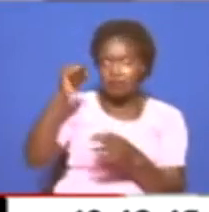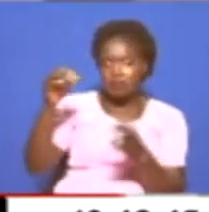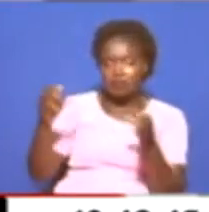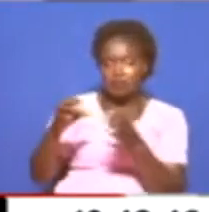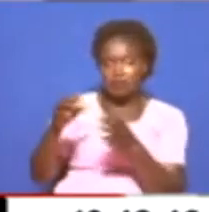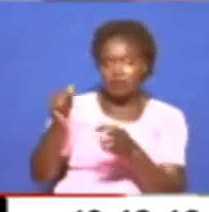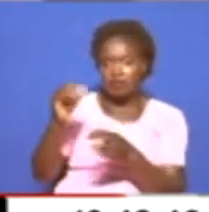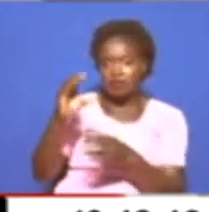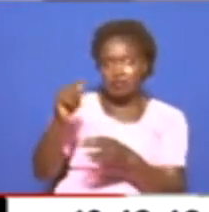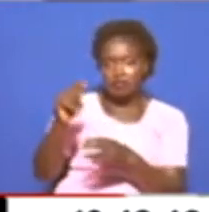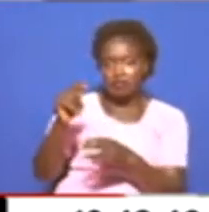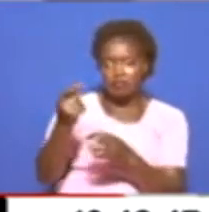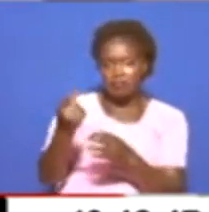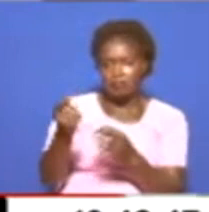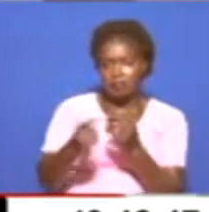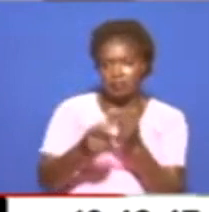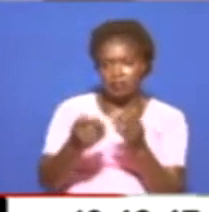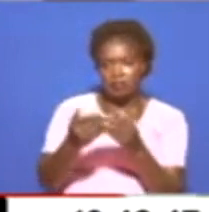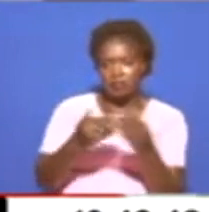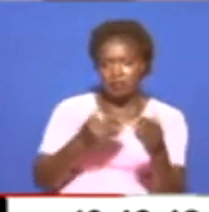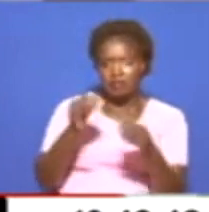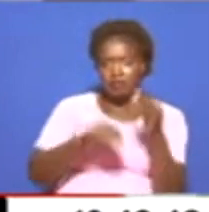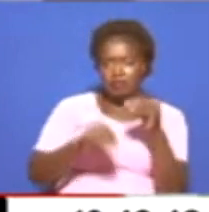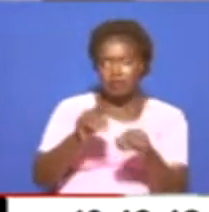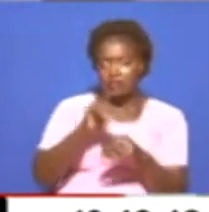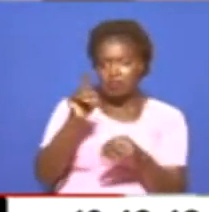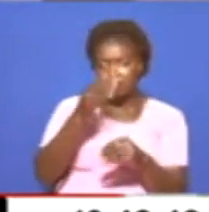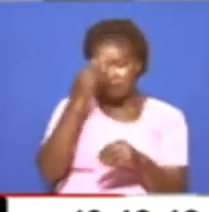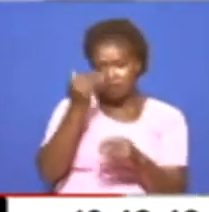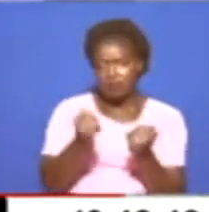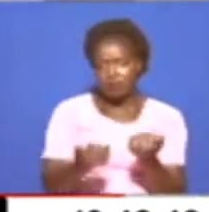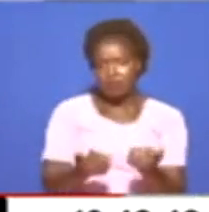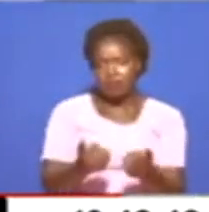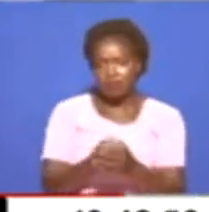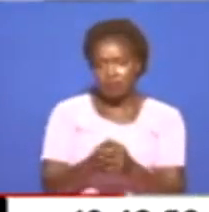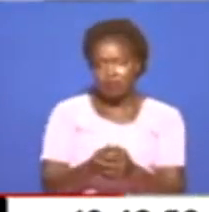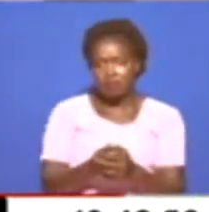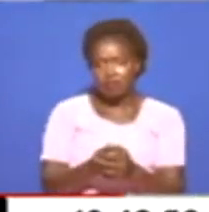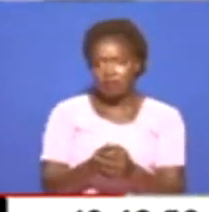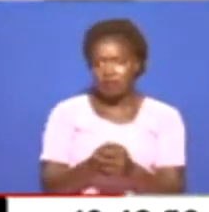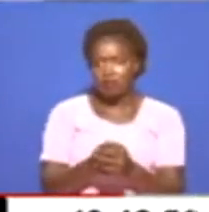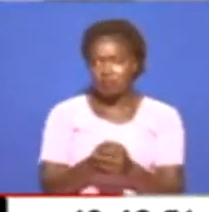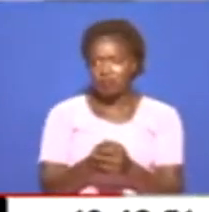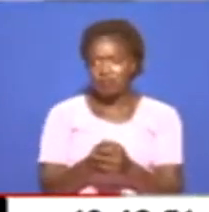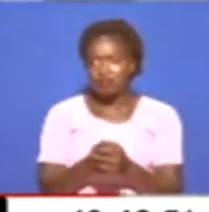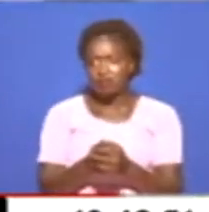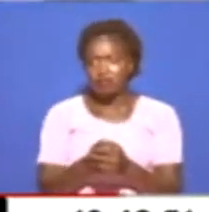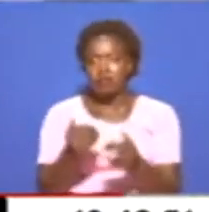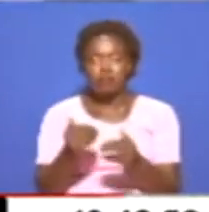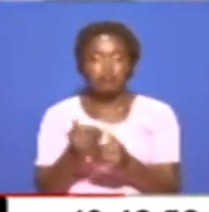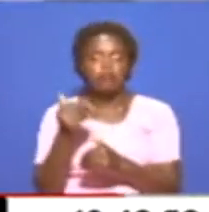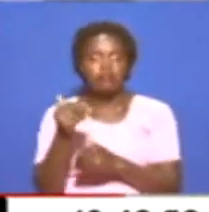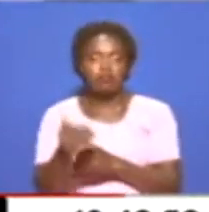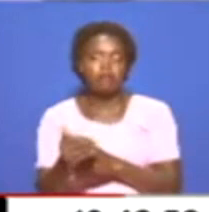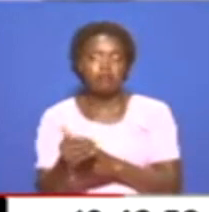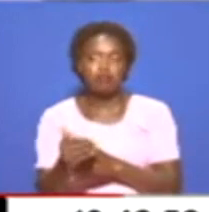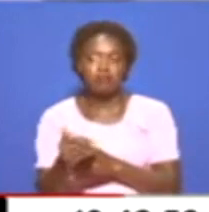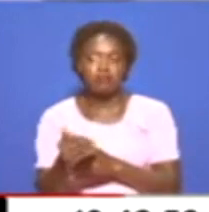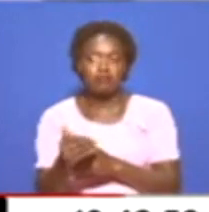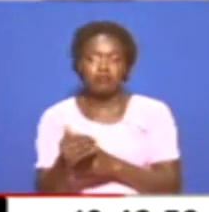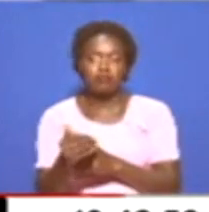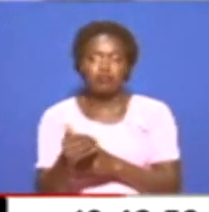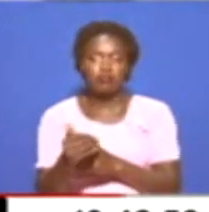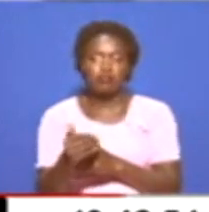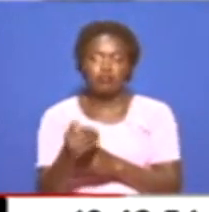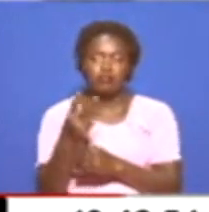few months to the general polls. Why now? Now, after the aftermath of the